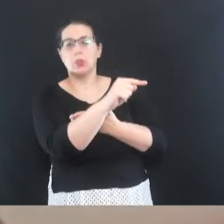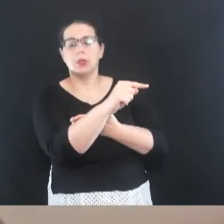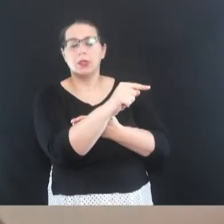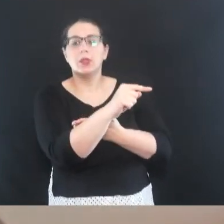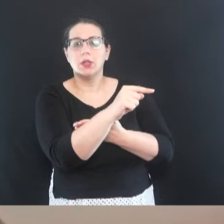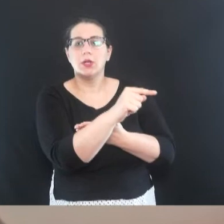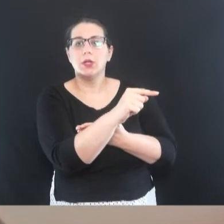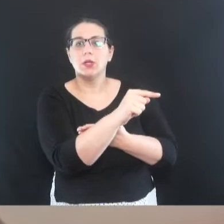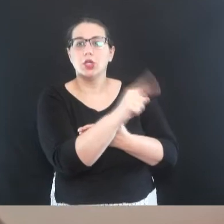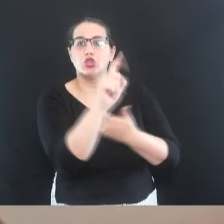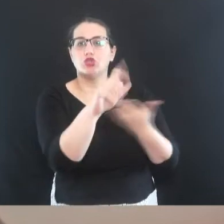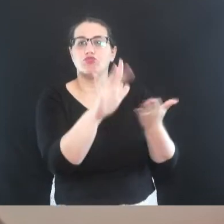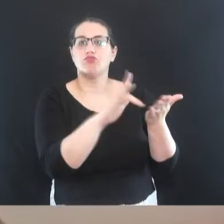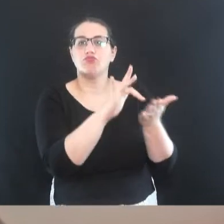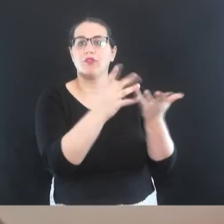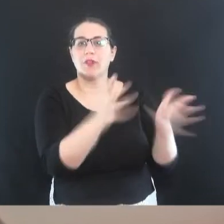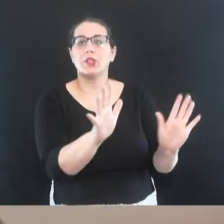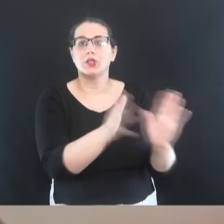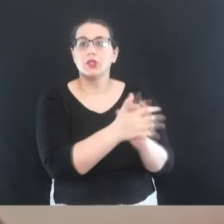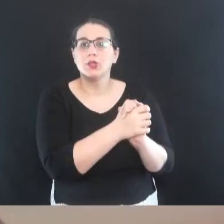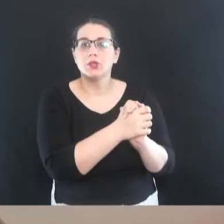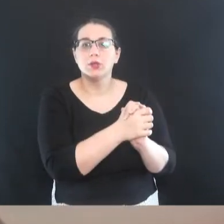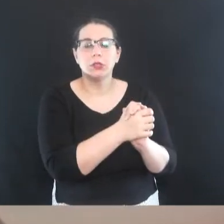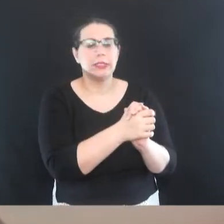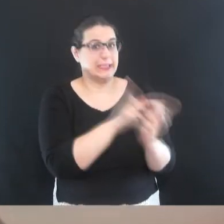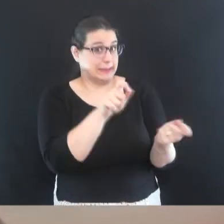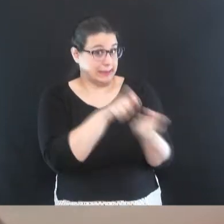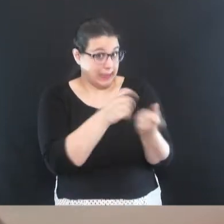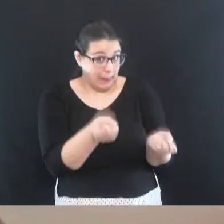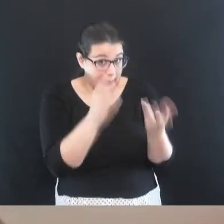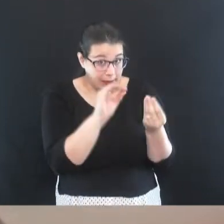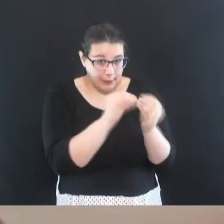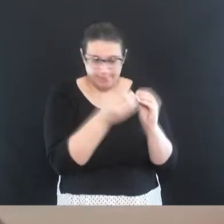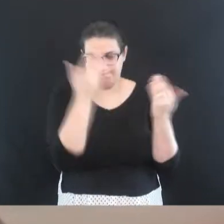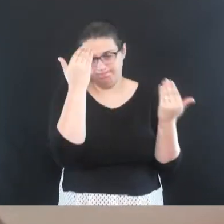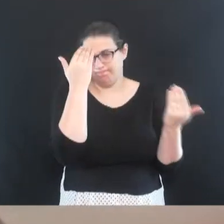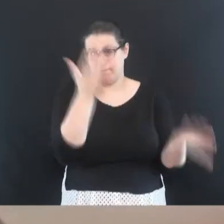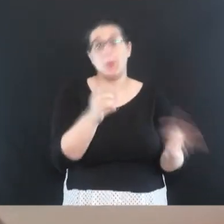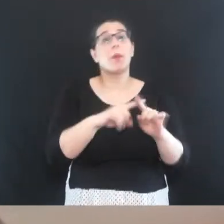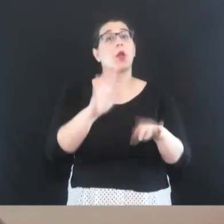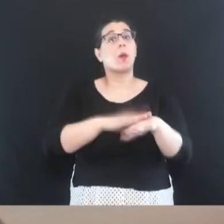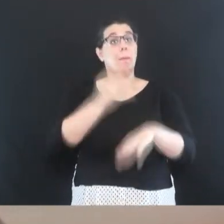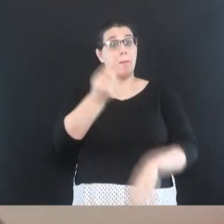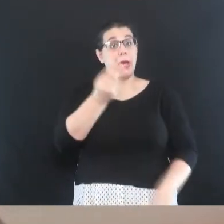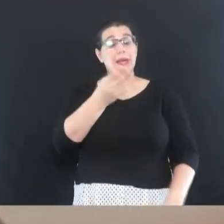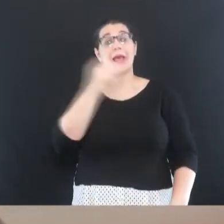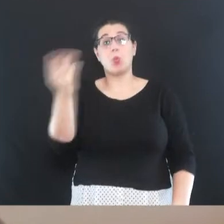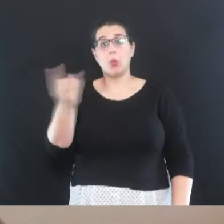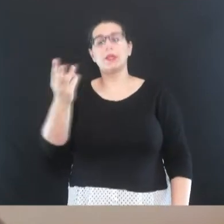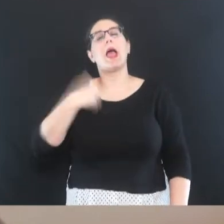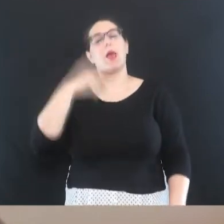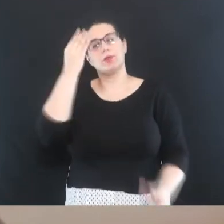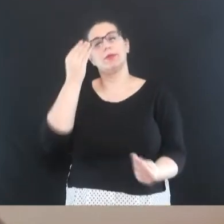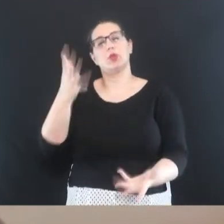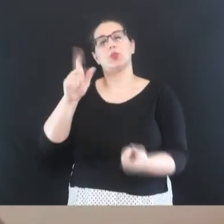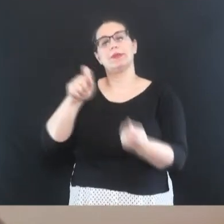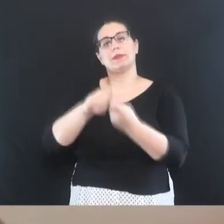of facilities right at the moment that have completed, but I will on Monday and Wednesday's press conference